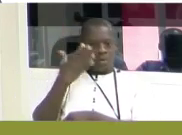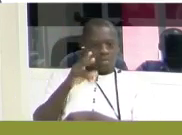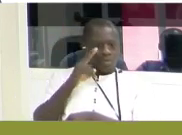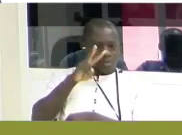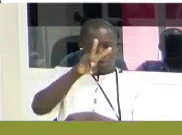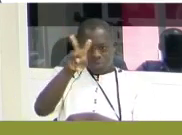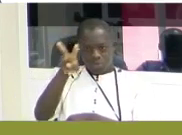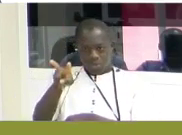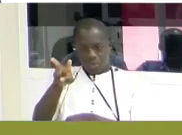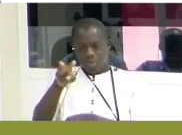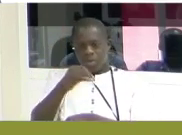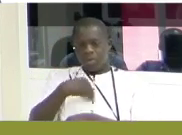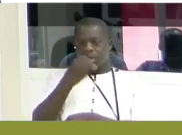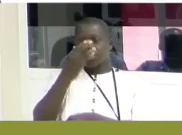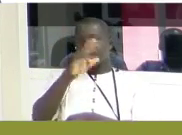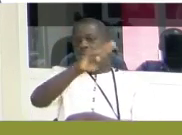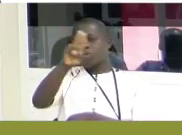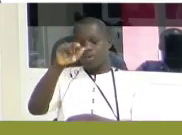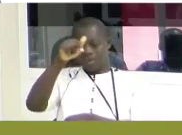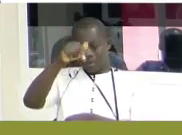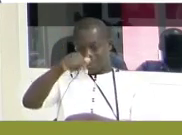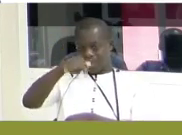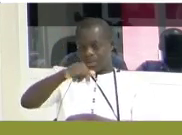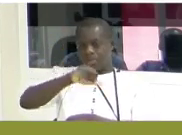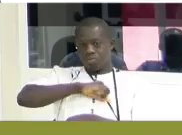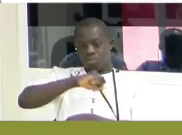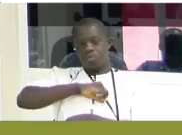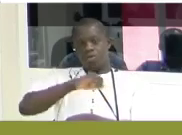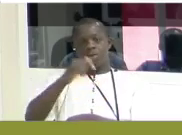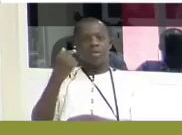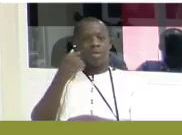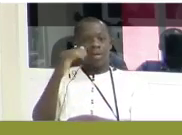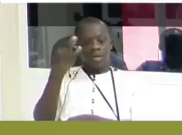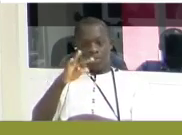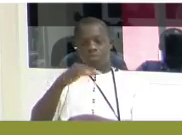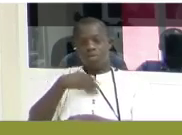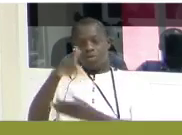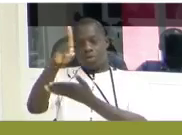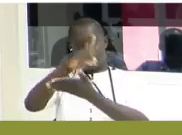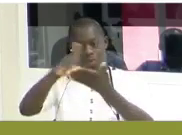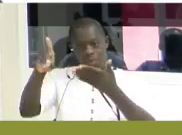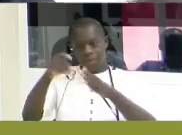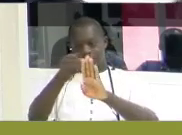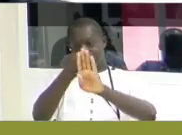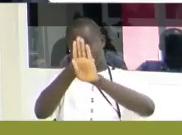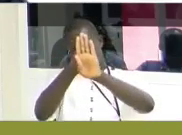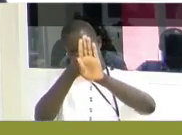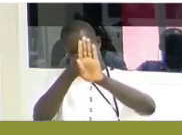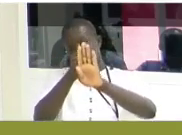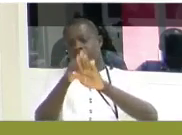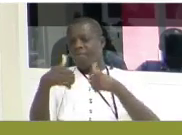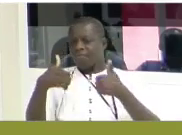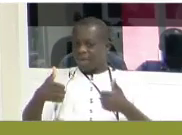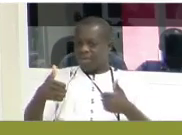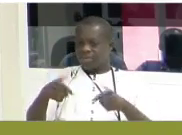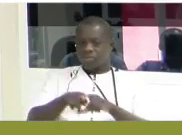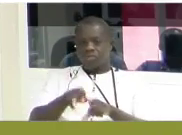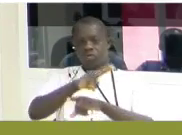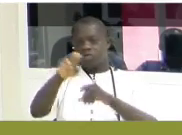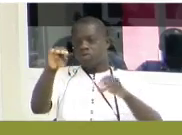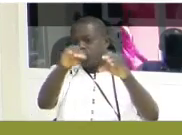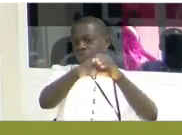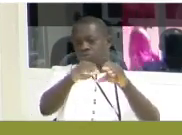no, this is our day. If they want to provide security, fine, but let them not be in our midst. Let them follow us. We don't have a problem with